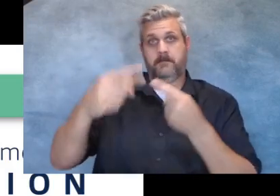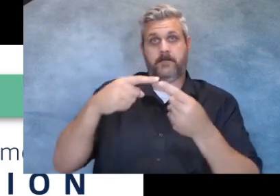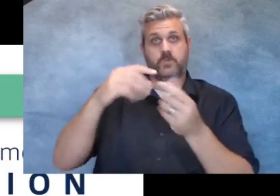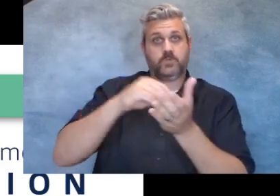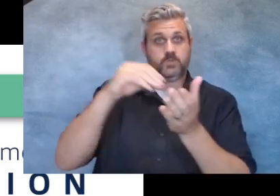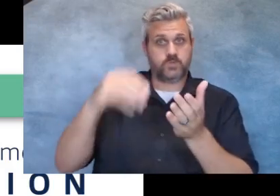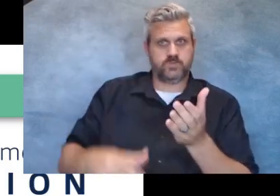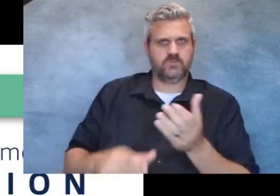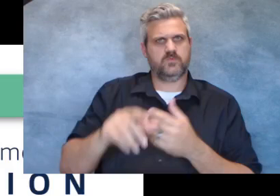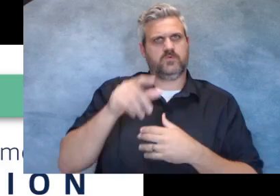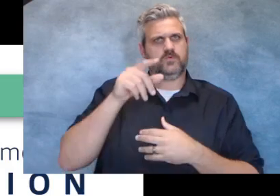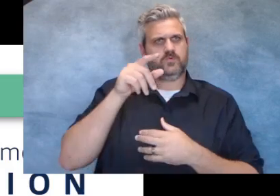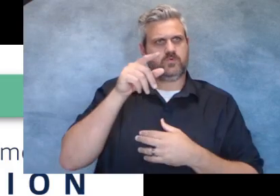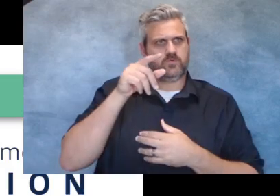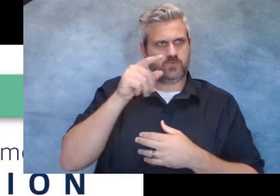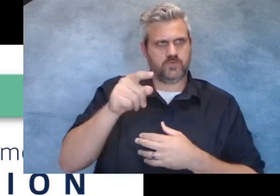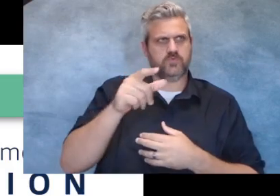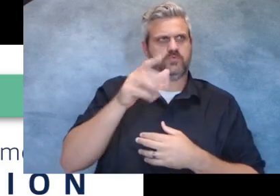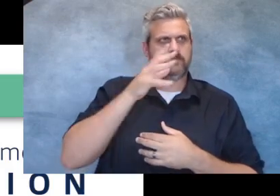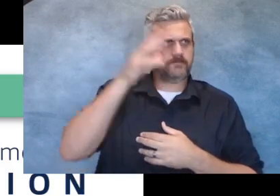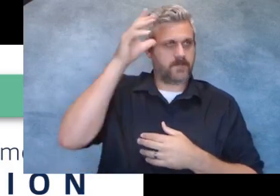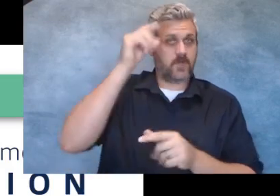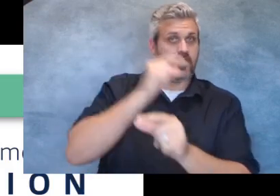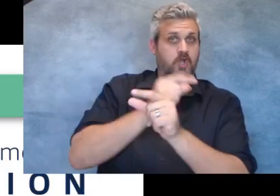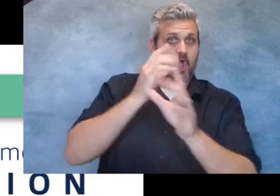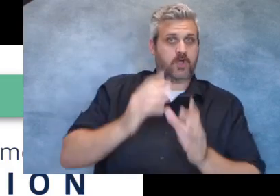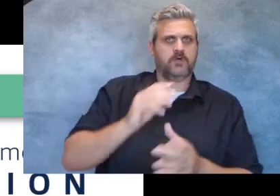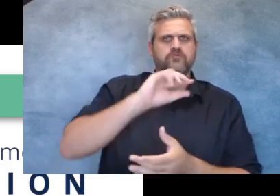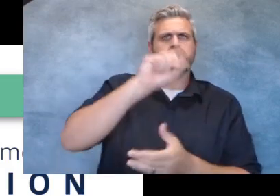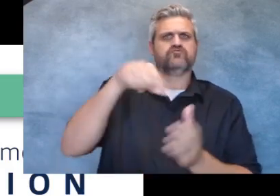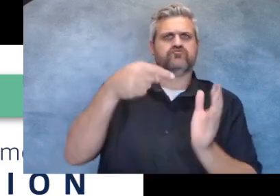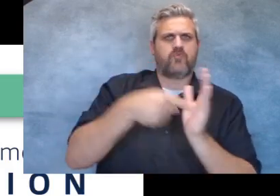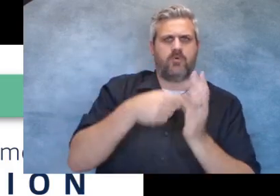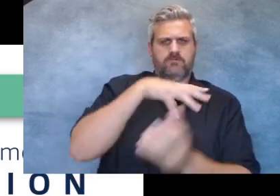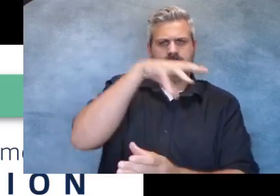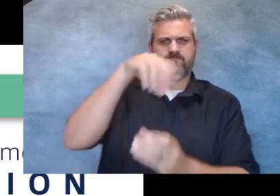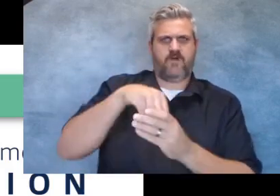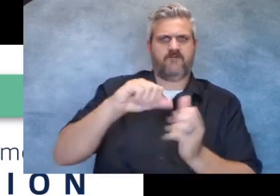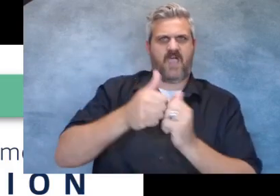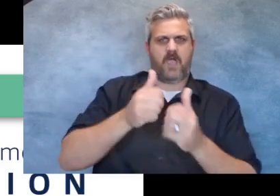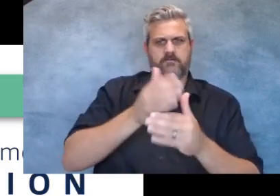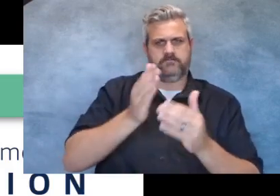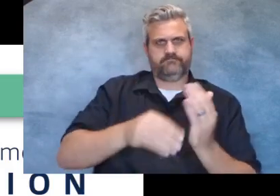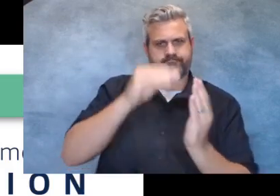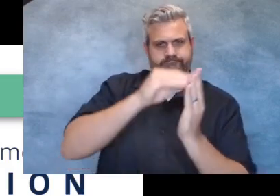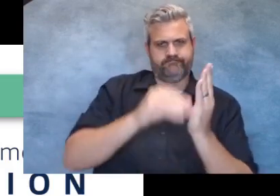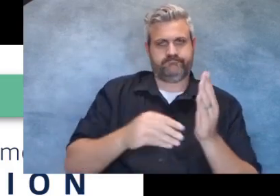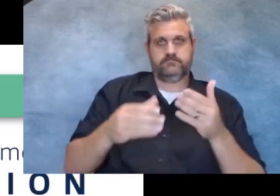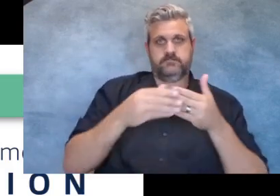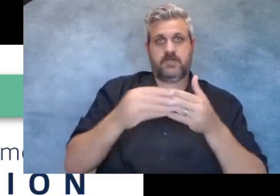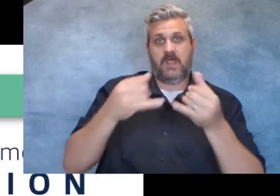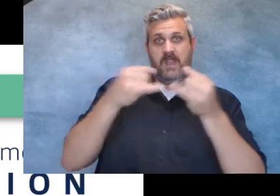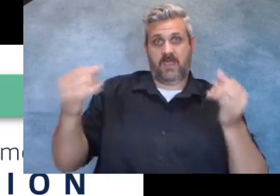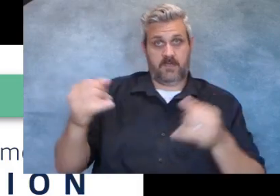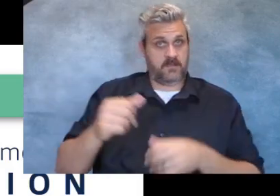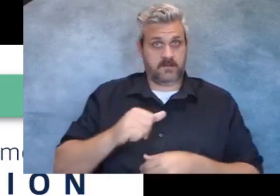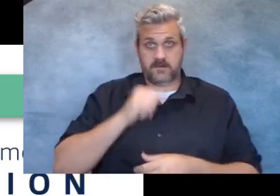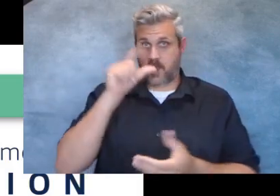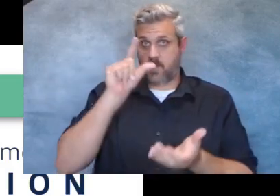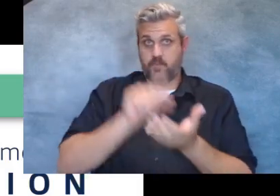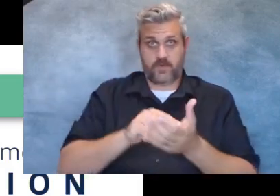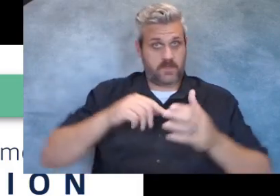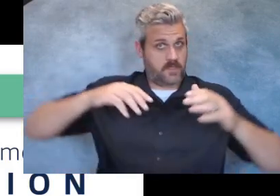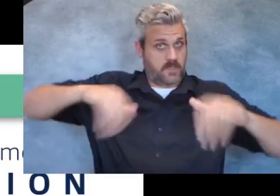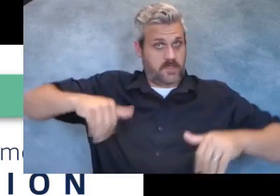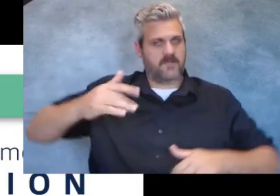student and what role is as a parent or guardian in completing the guidelines. If you have not already, please feel free to print